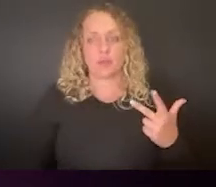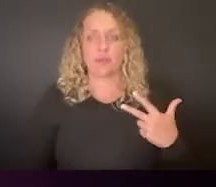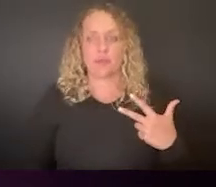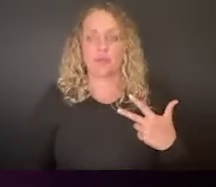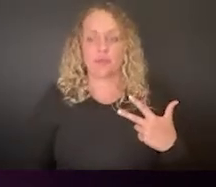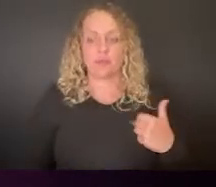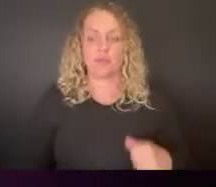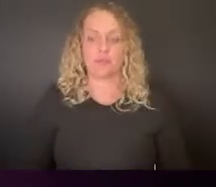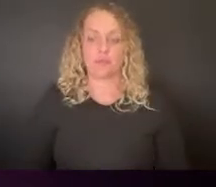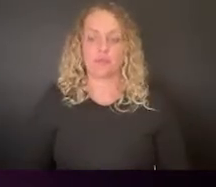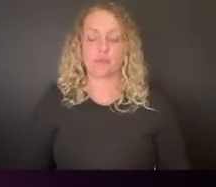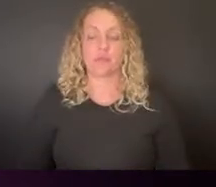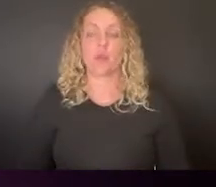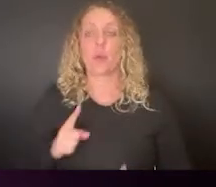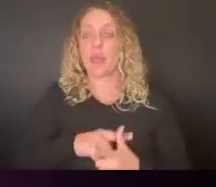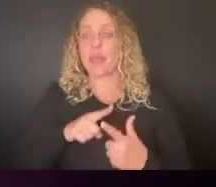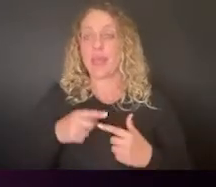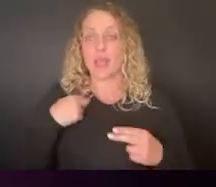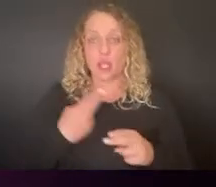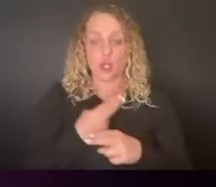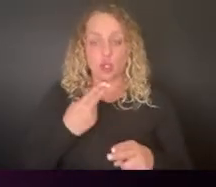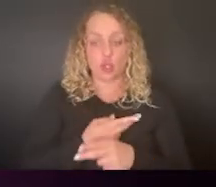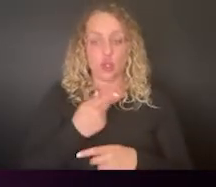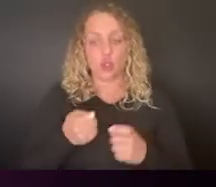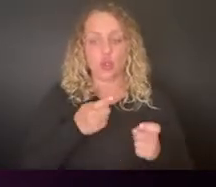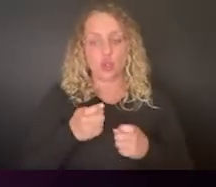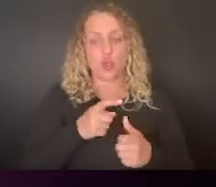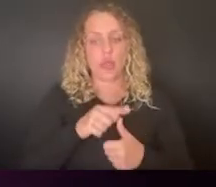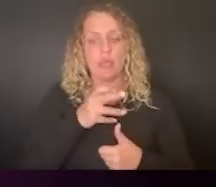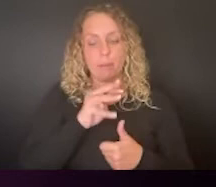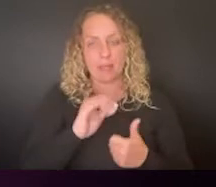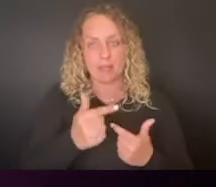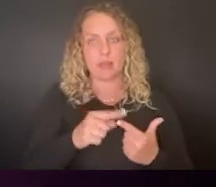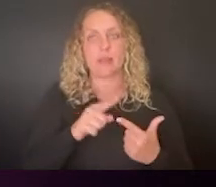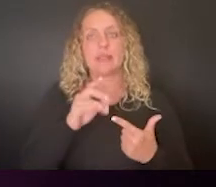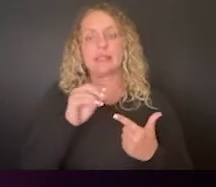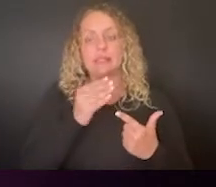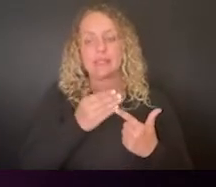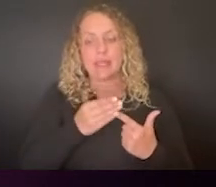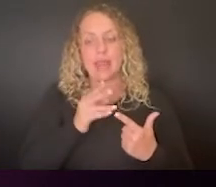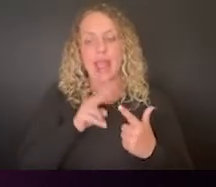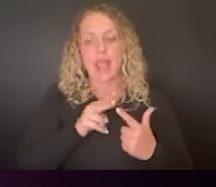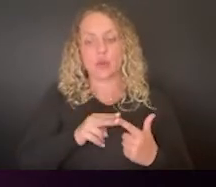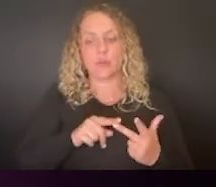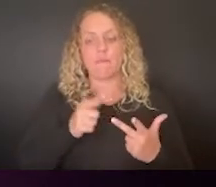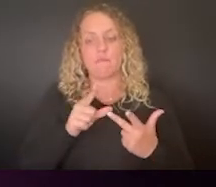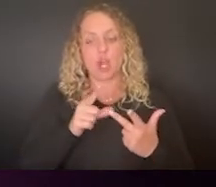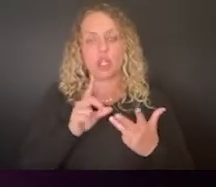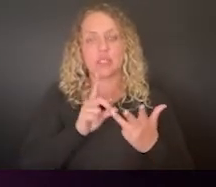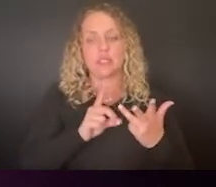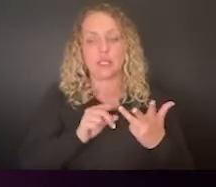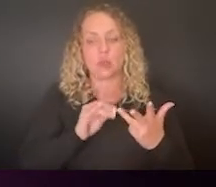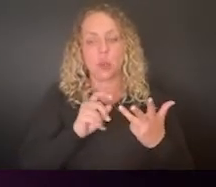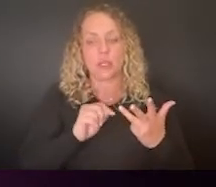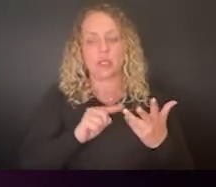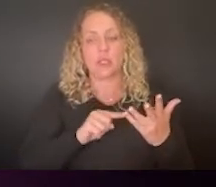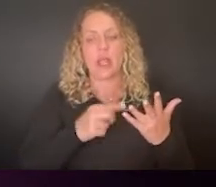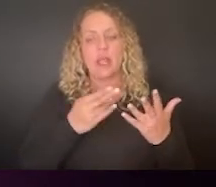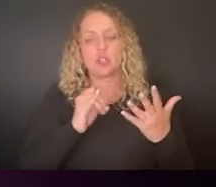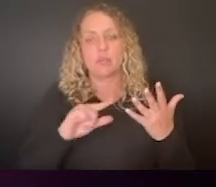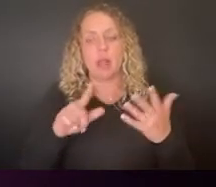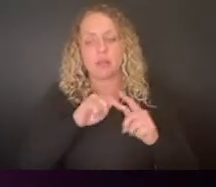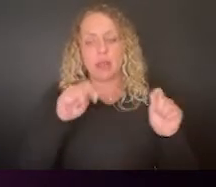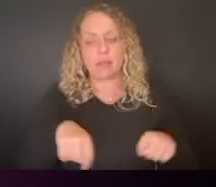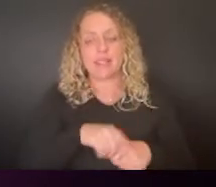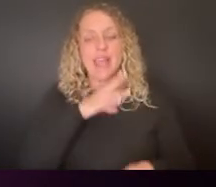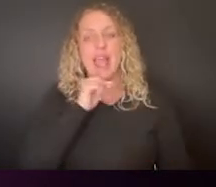3 types of flags: Boolean, Prerequisite, and Multivariate flags. We then used those flags